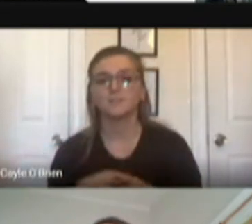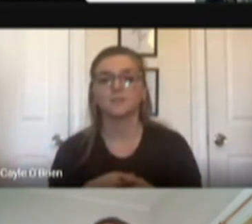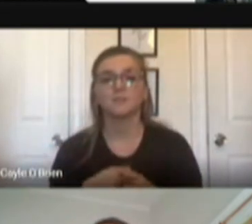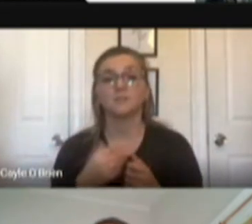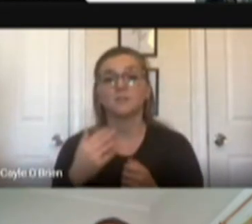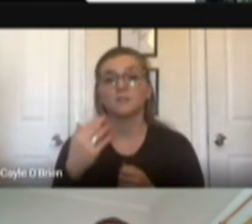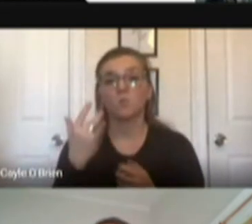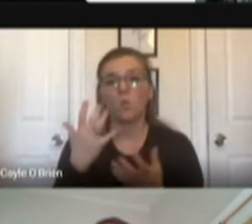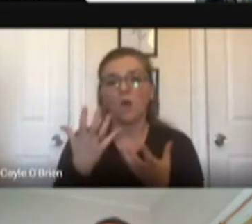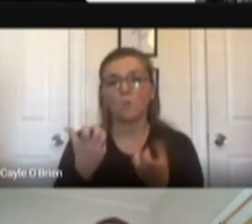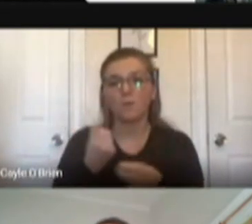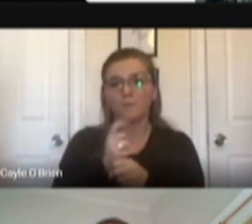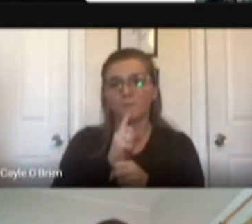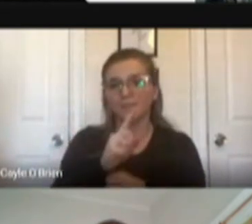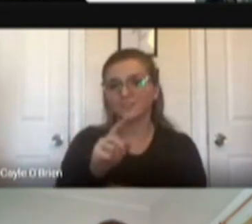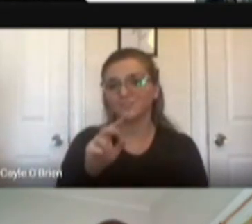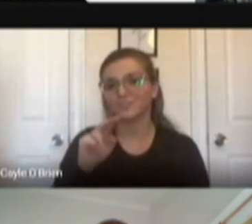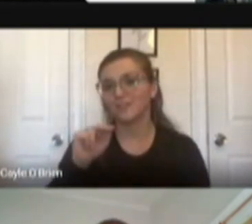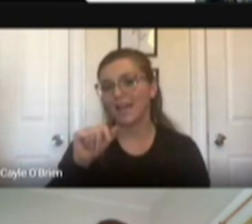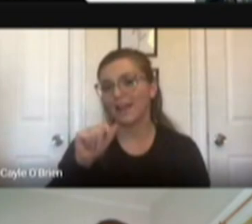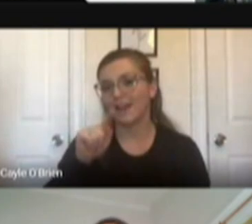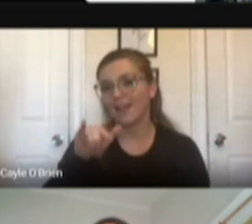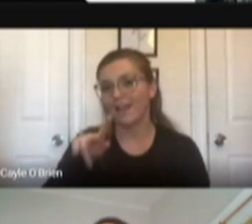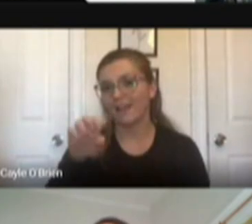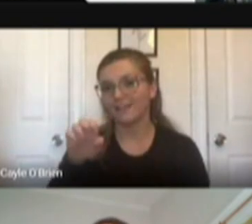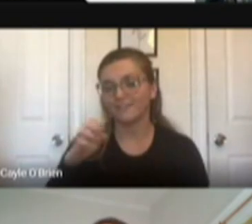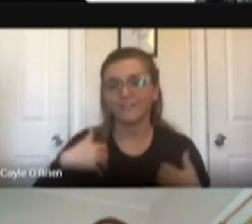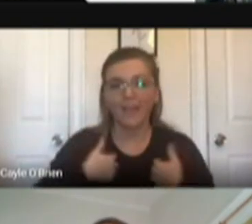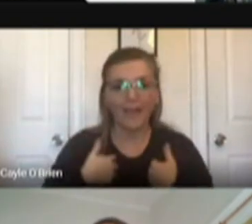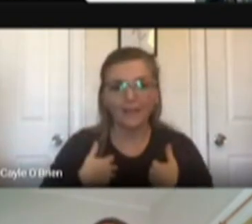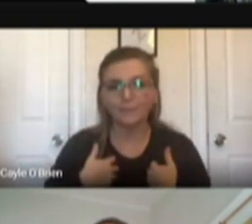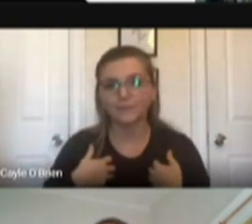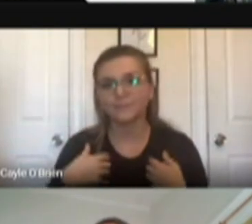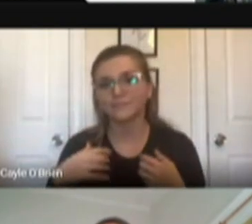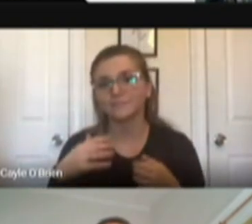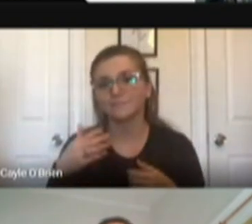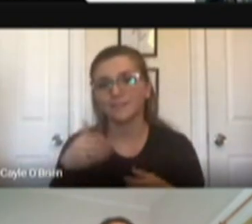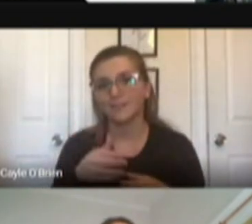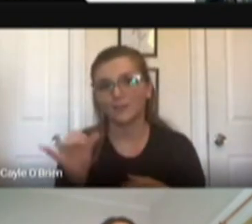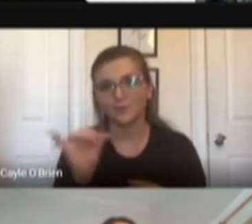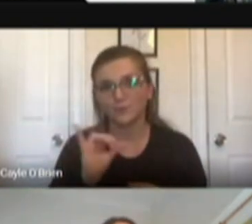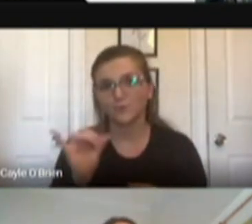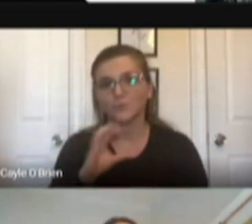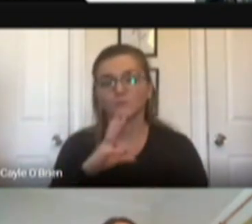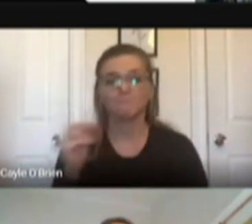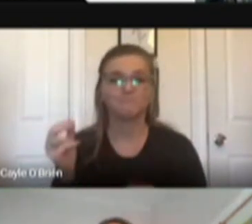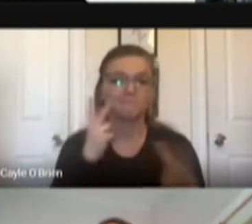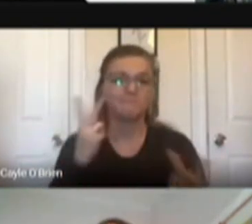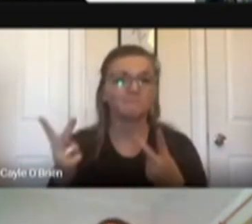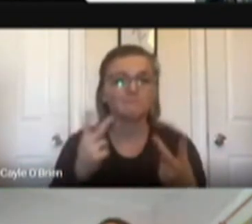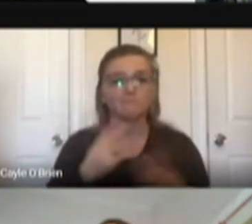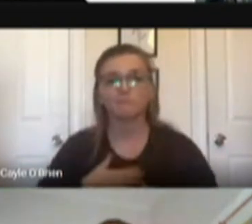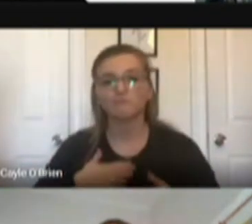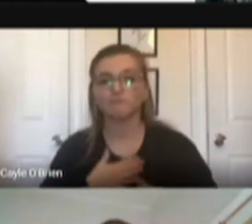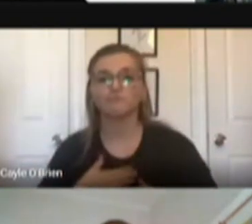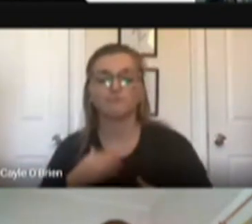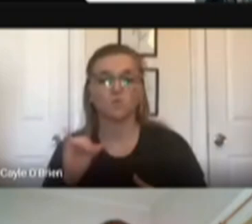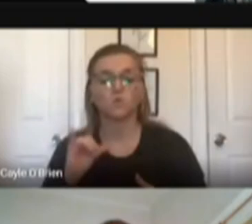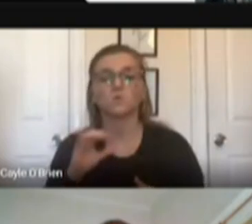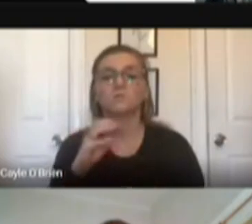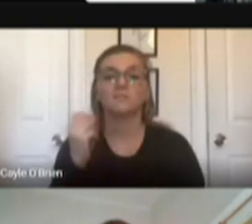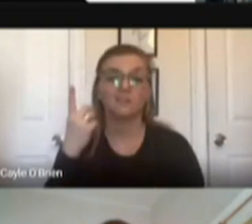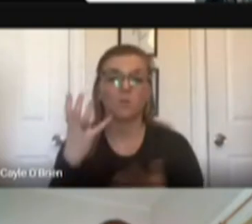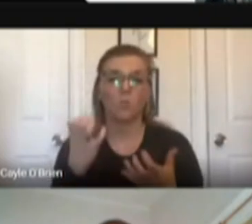relying on native species, but also species that provide visual interest throughout the seasons, and to be low